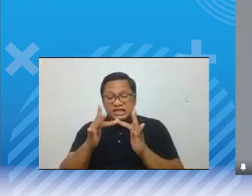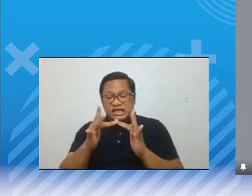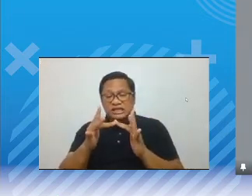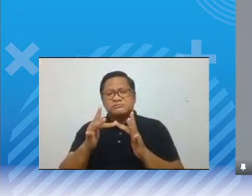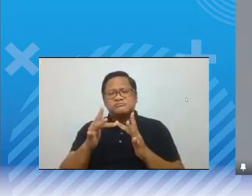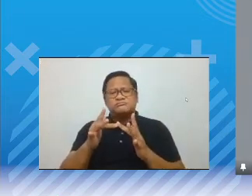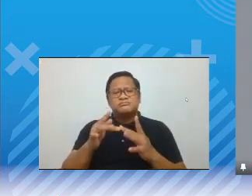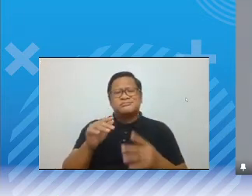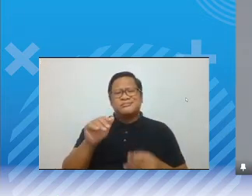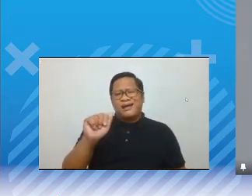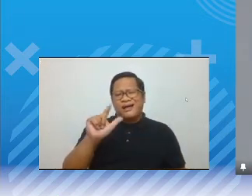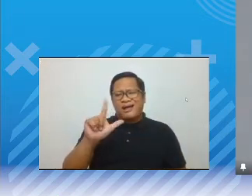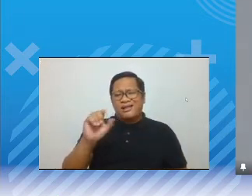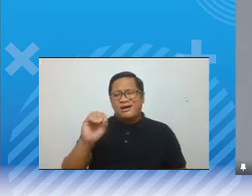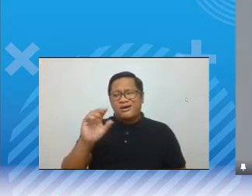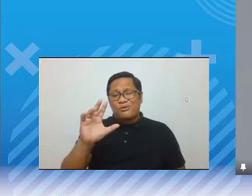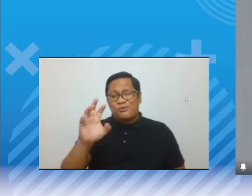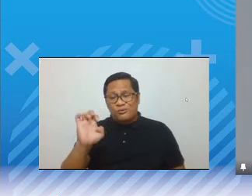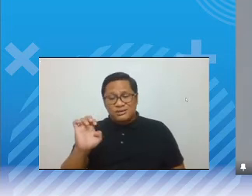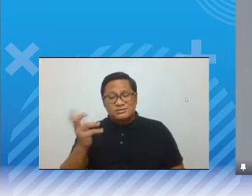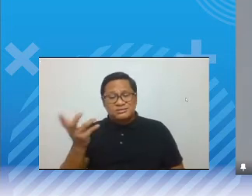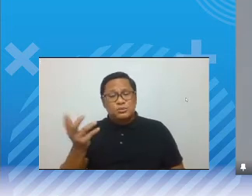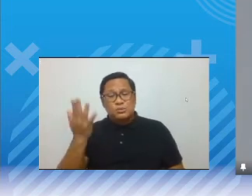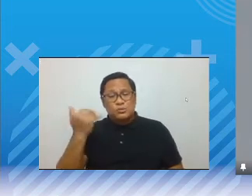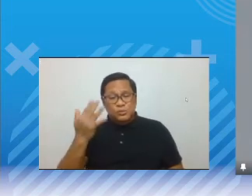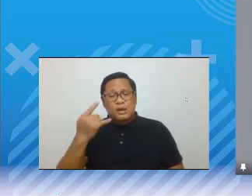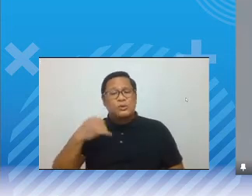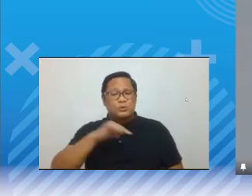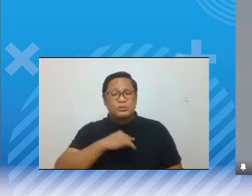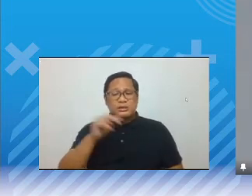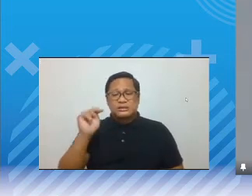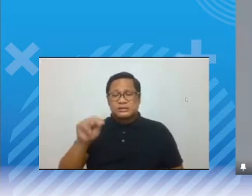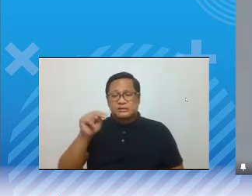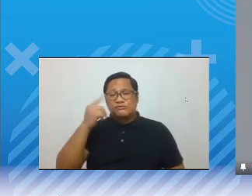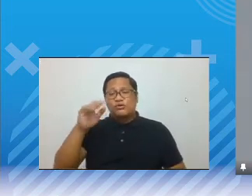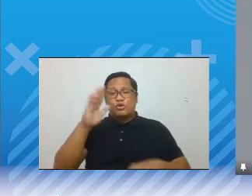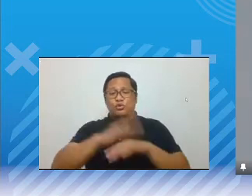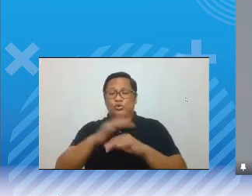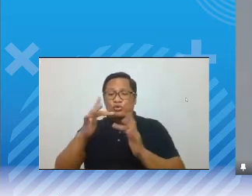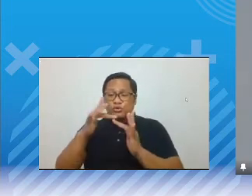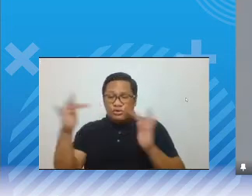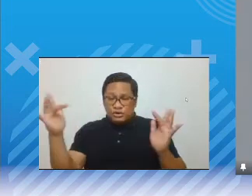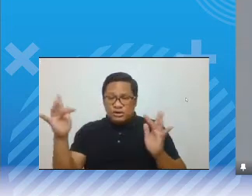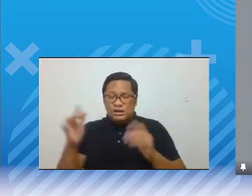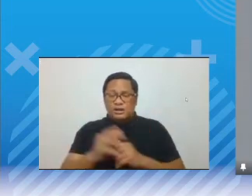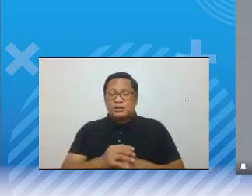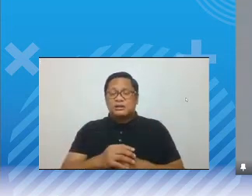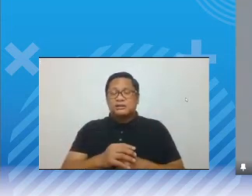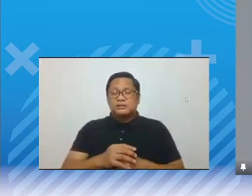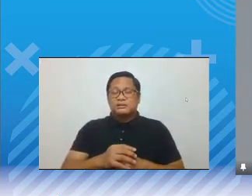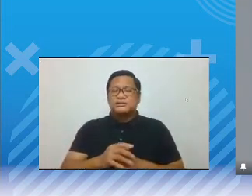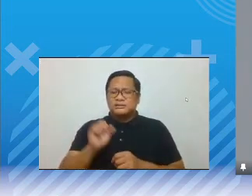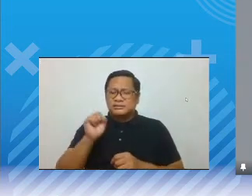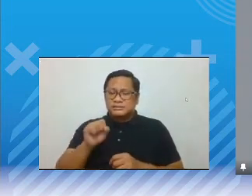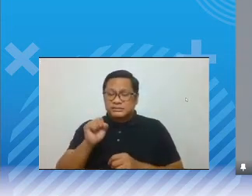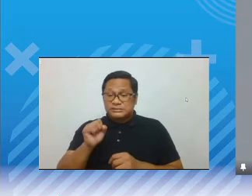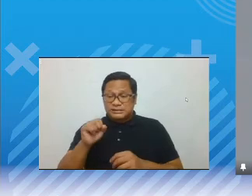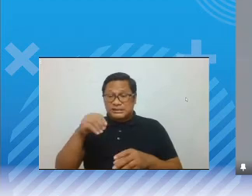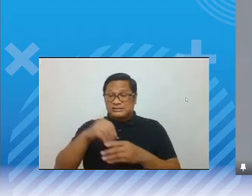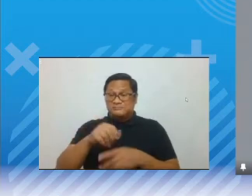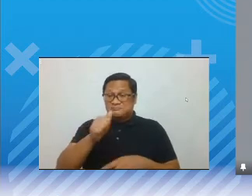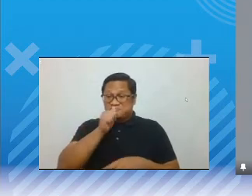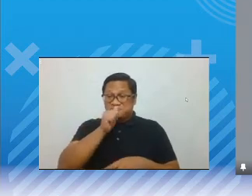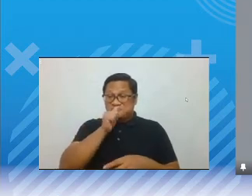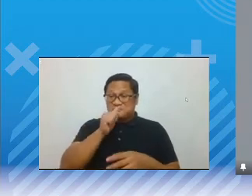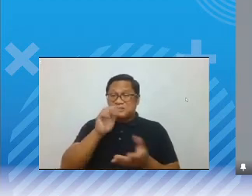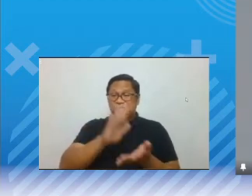that uh, we really need this for online. So since in private schools we really